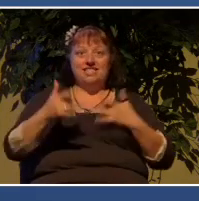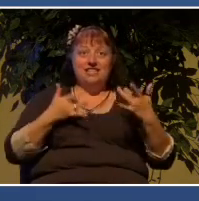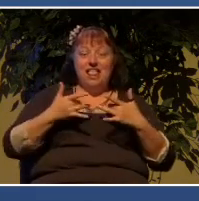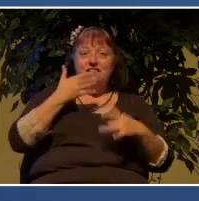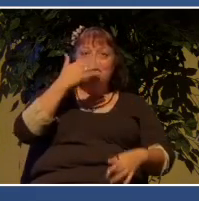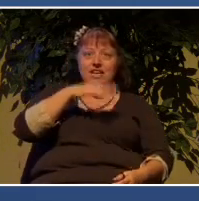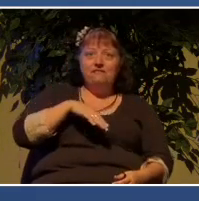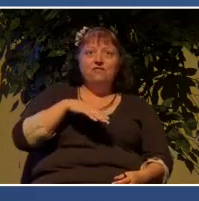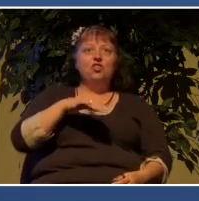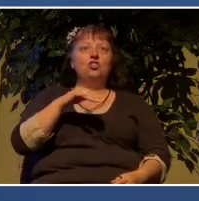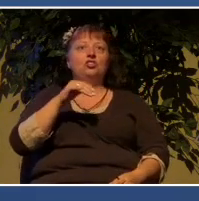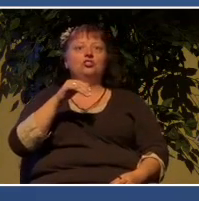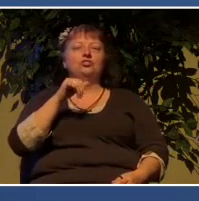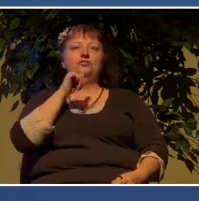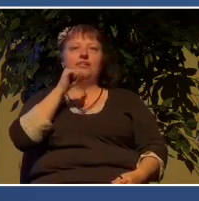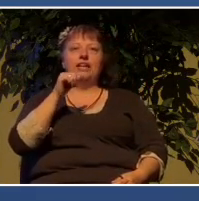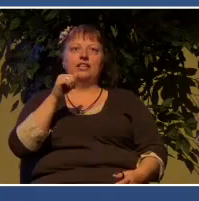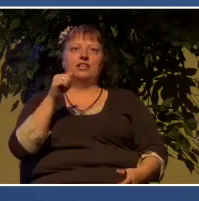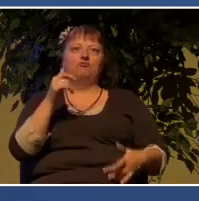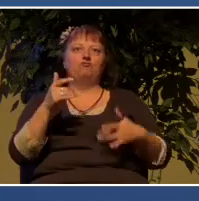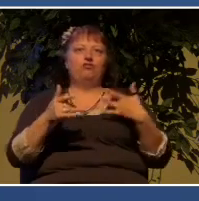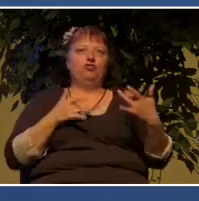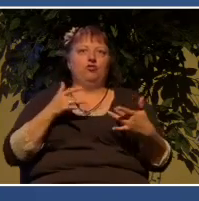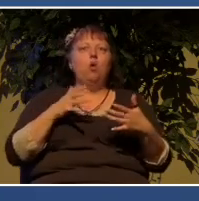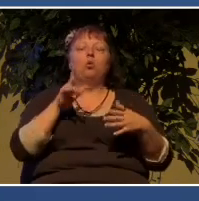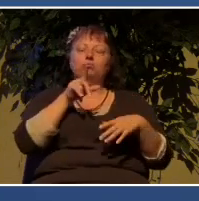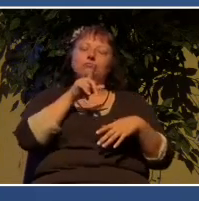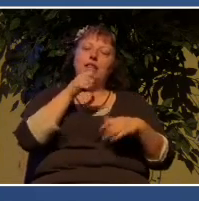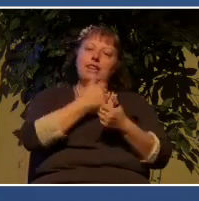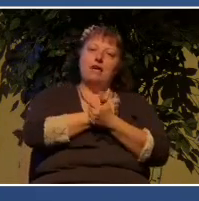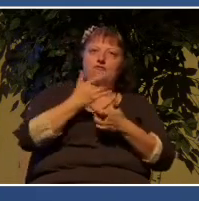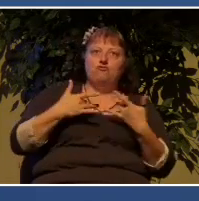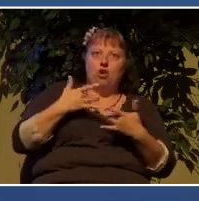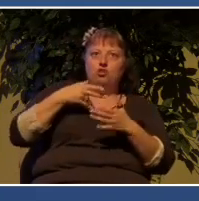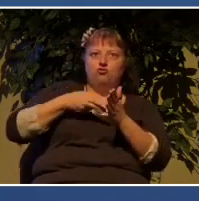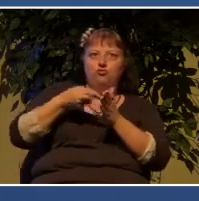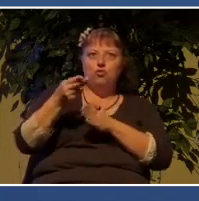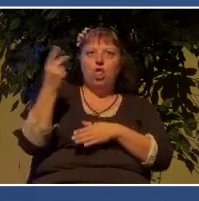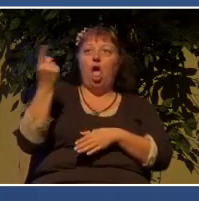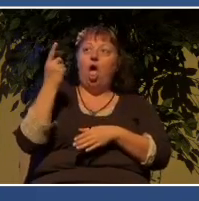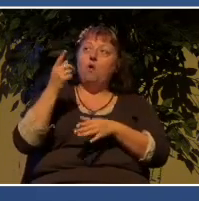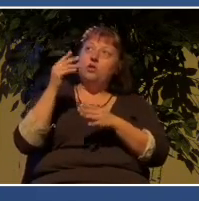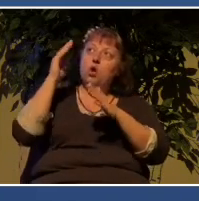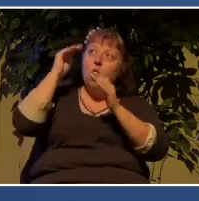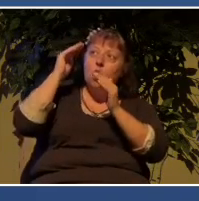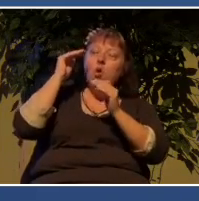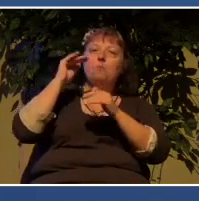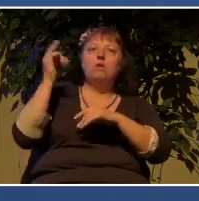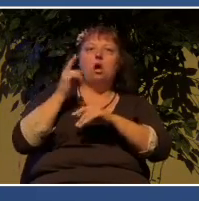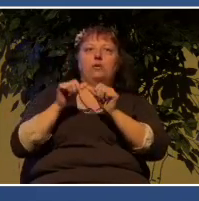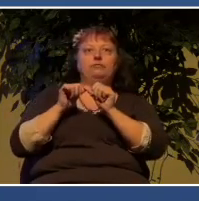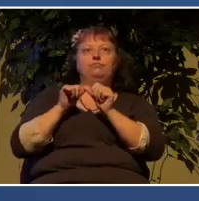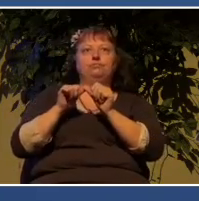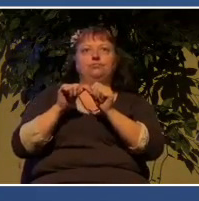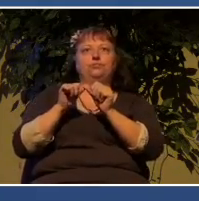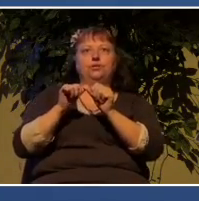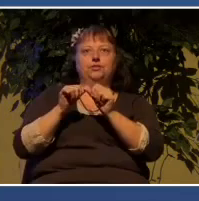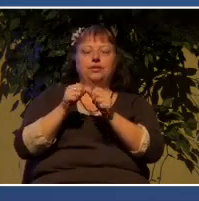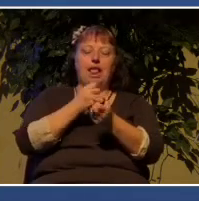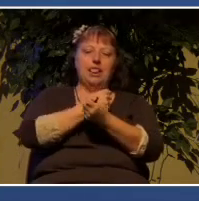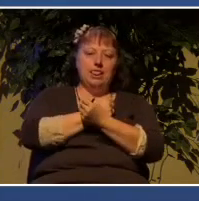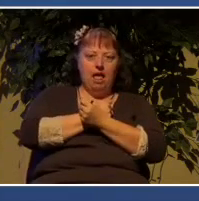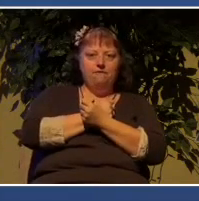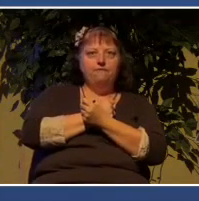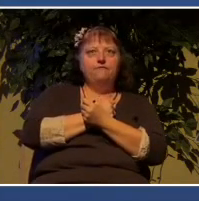the truth, it always protects, always trusts, always hopes, always perseveres. I've said this before, Paul